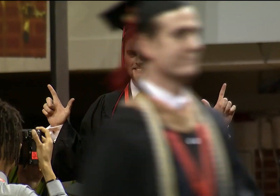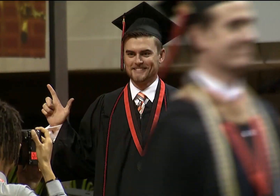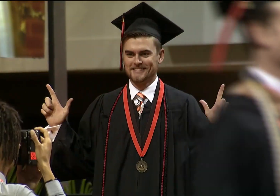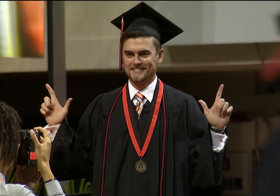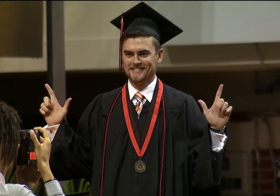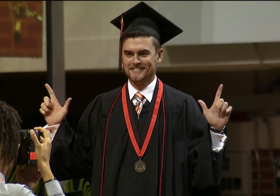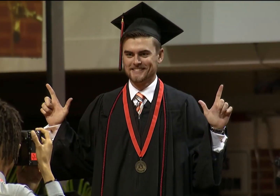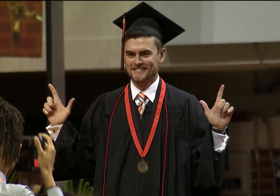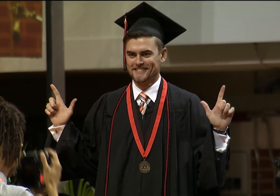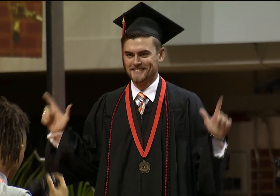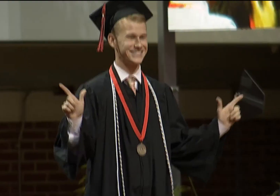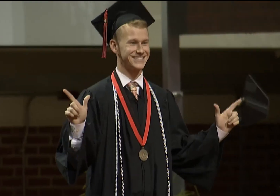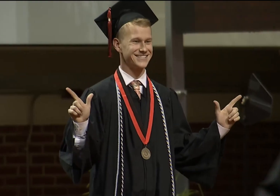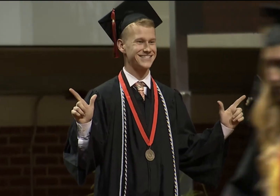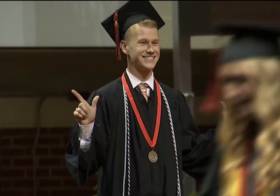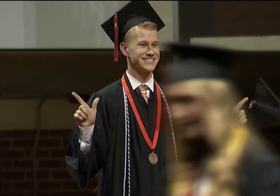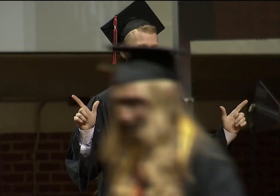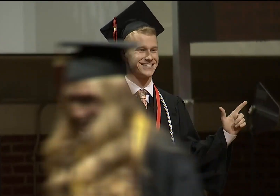Dexter Flick.